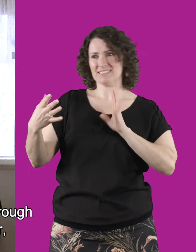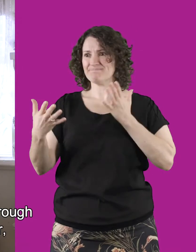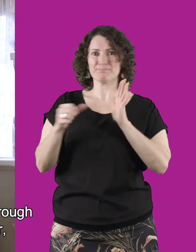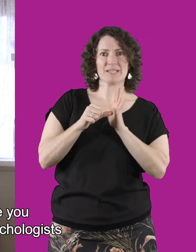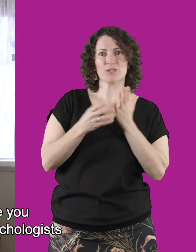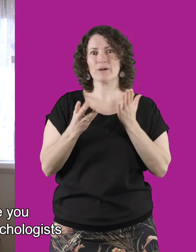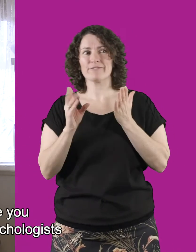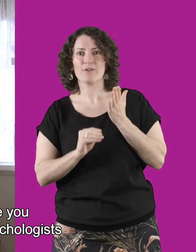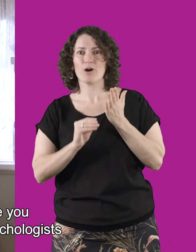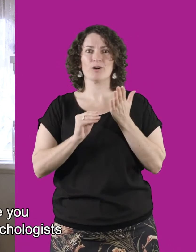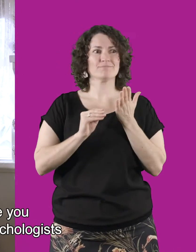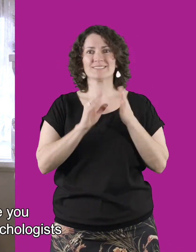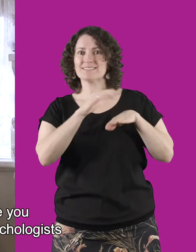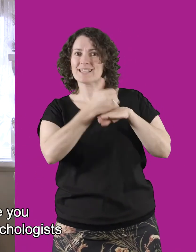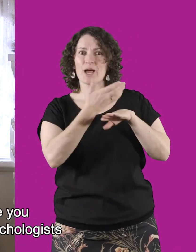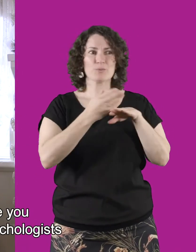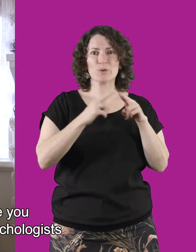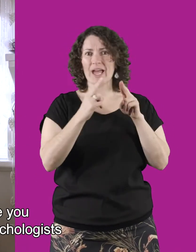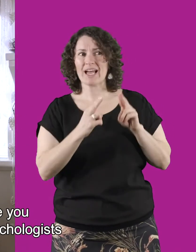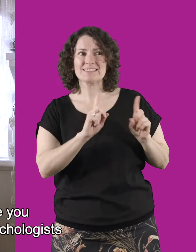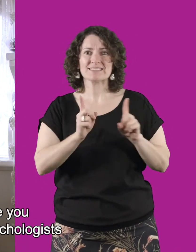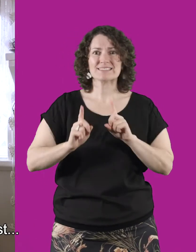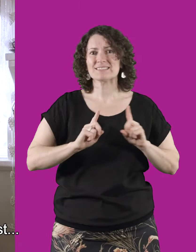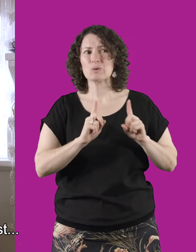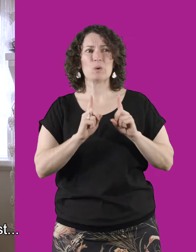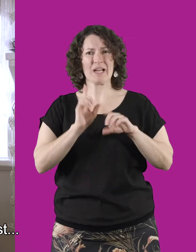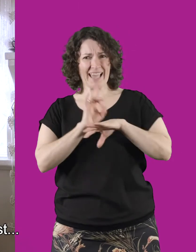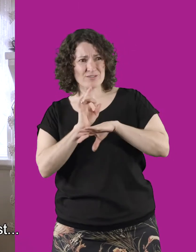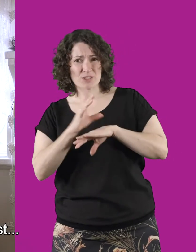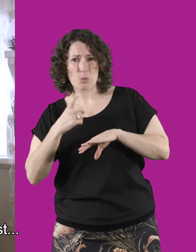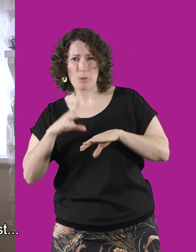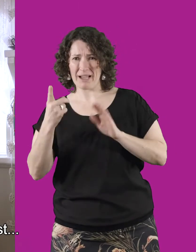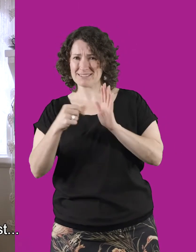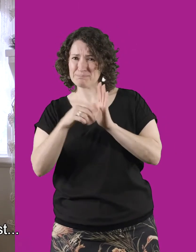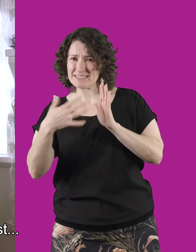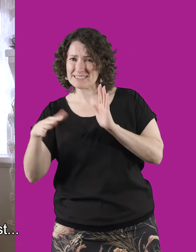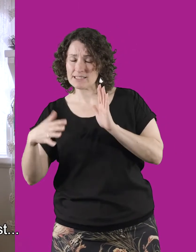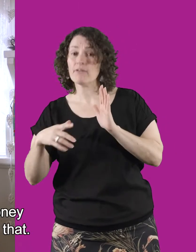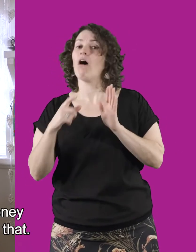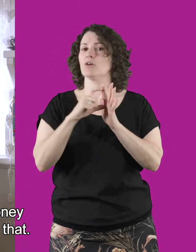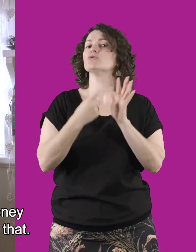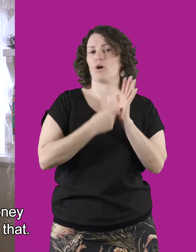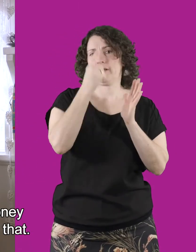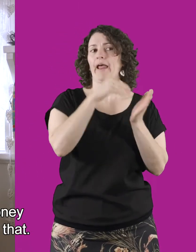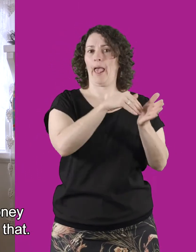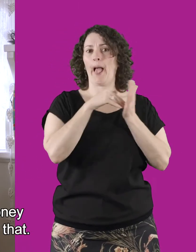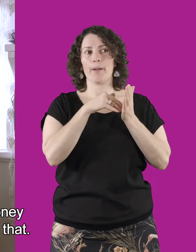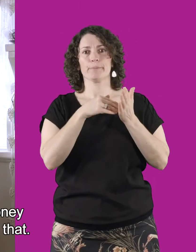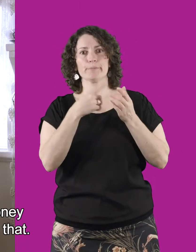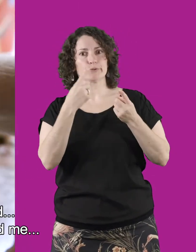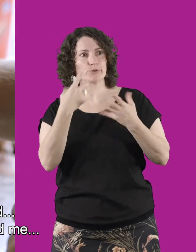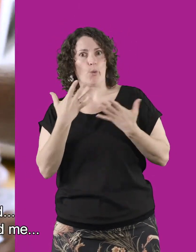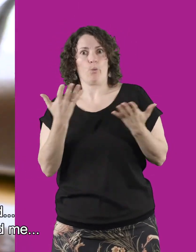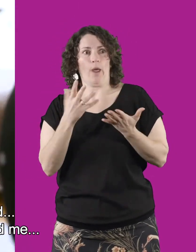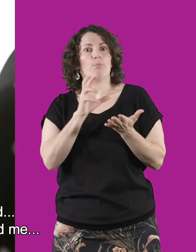doctor, he can provide you with referrals to psychologists that don't cost a load of money and things like